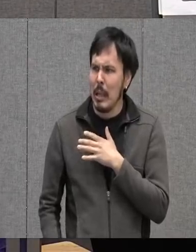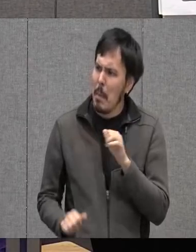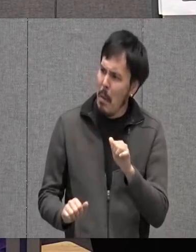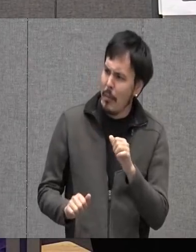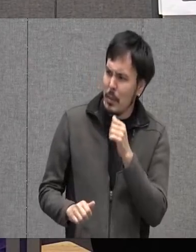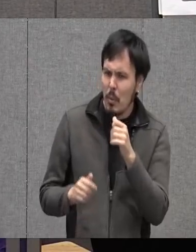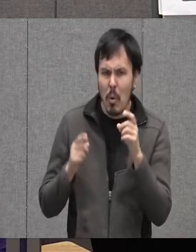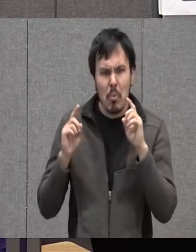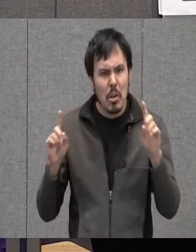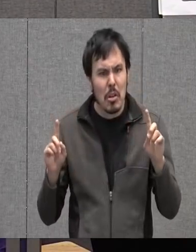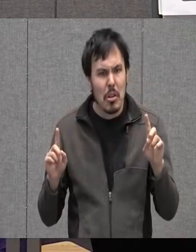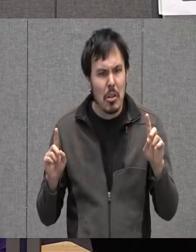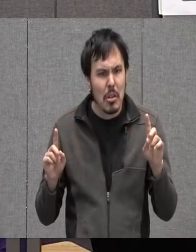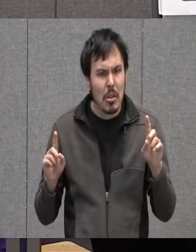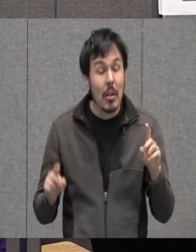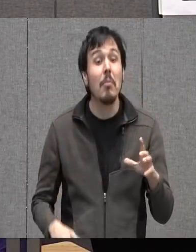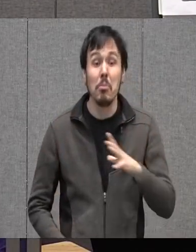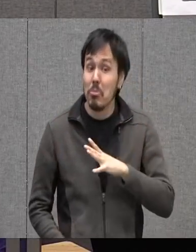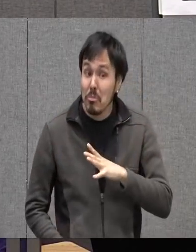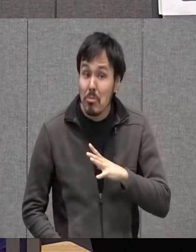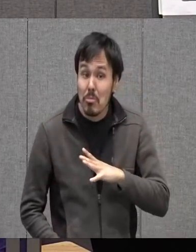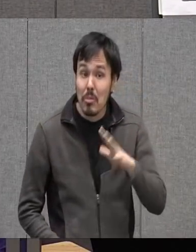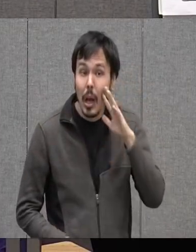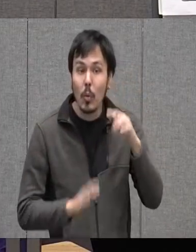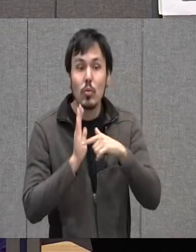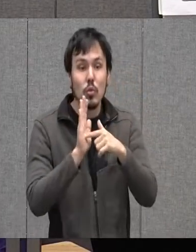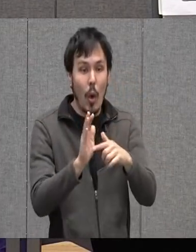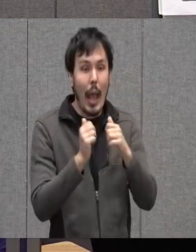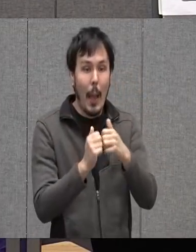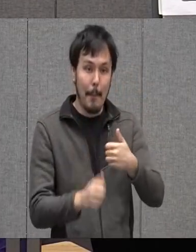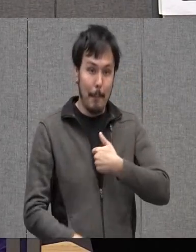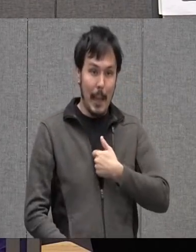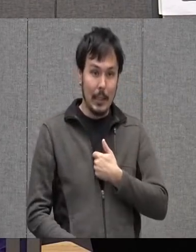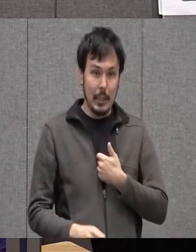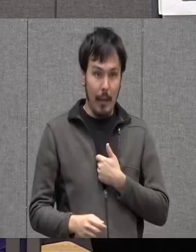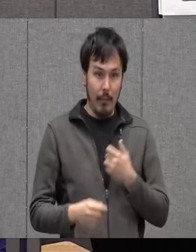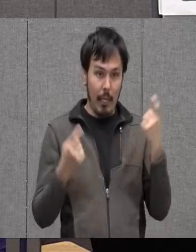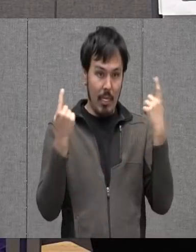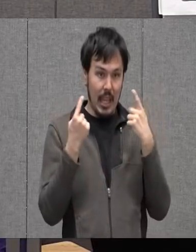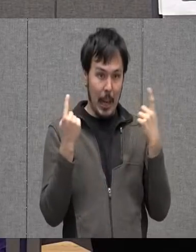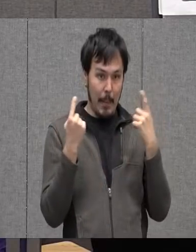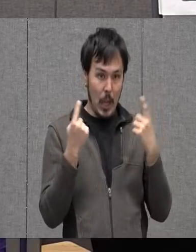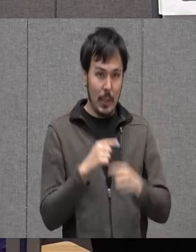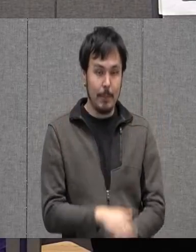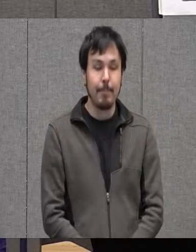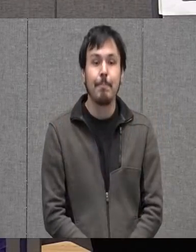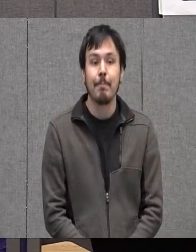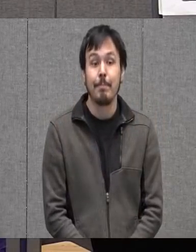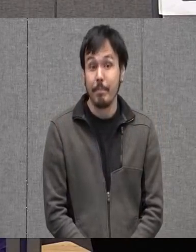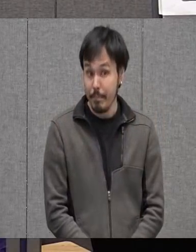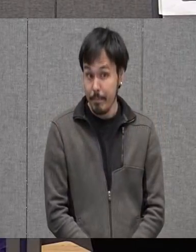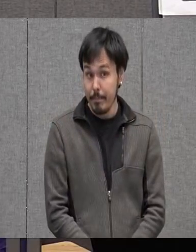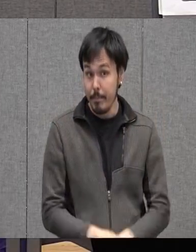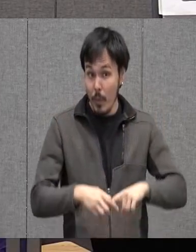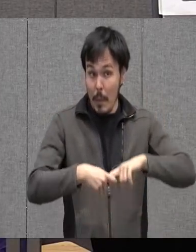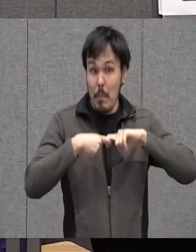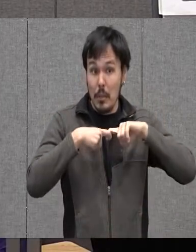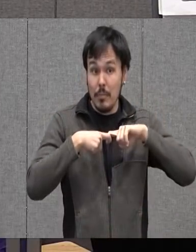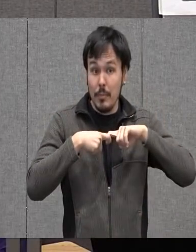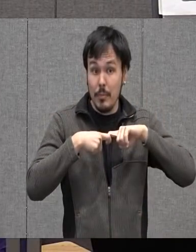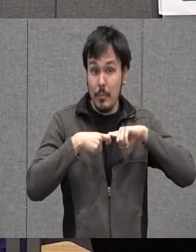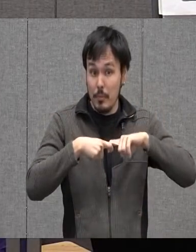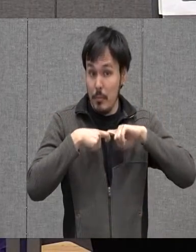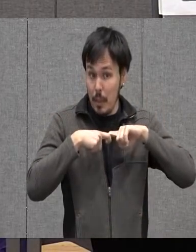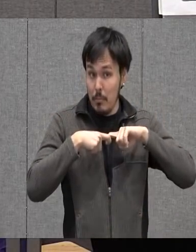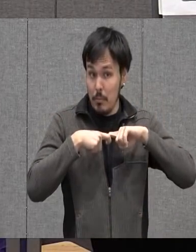work. It's okay. I'm going to show you how I thought about it. So, remember, did you pause and try it on your own before